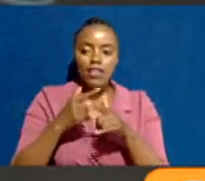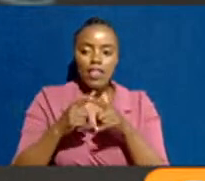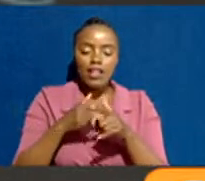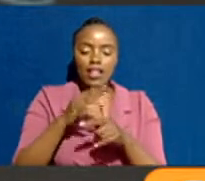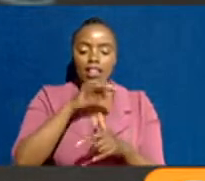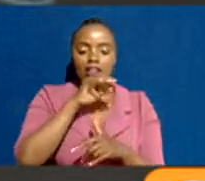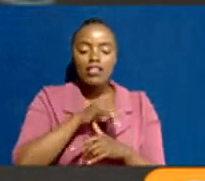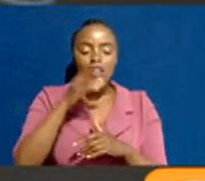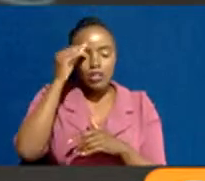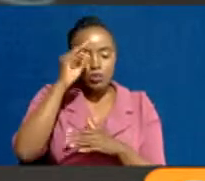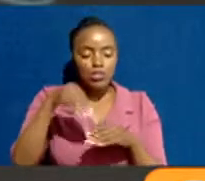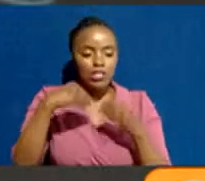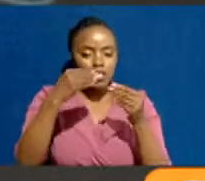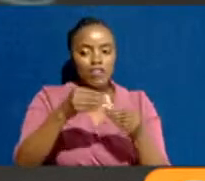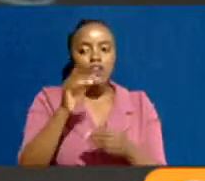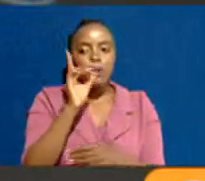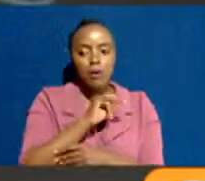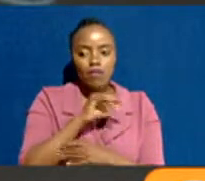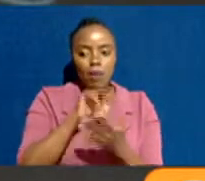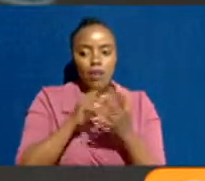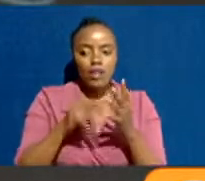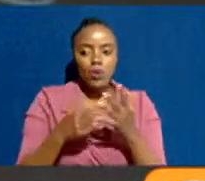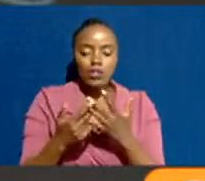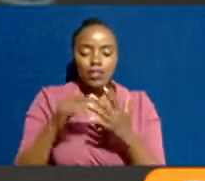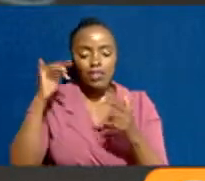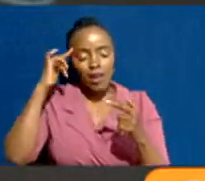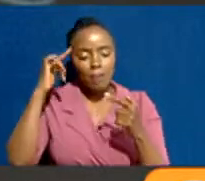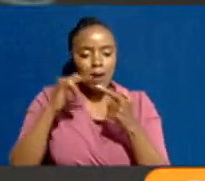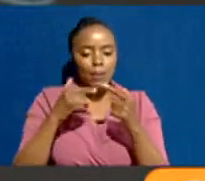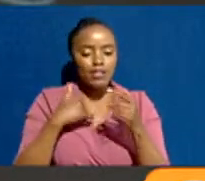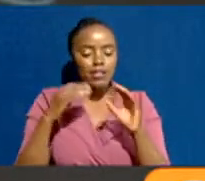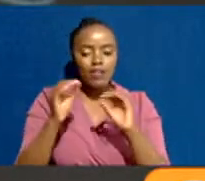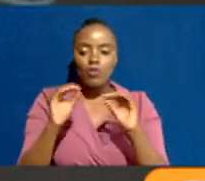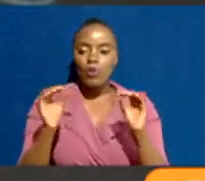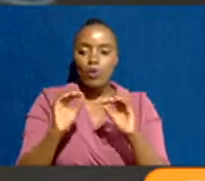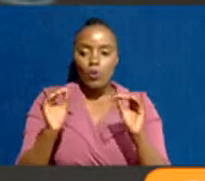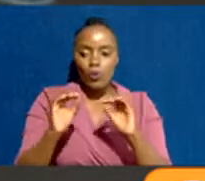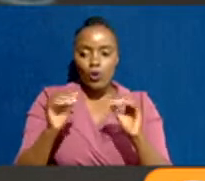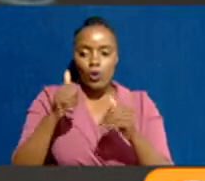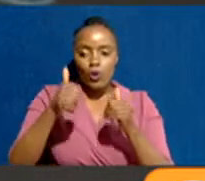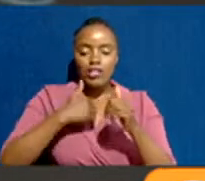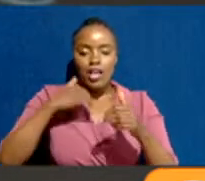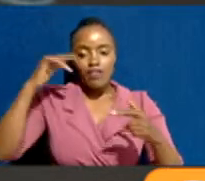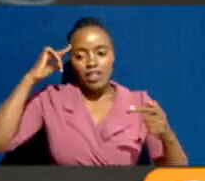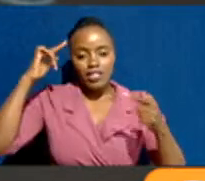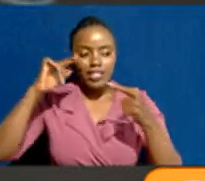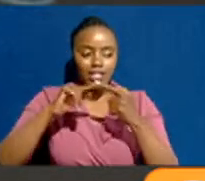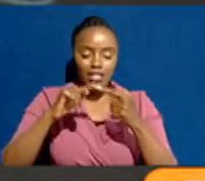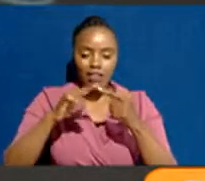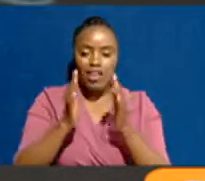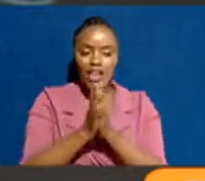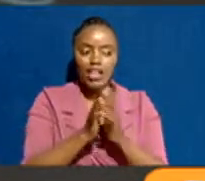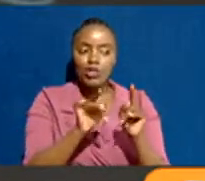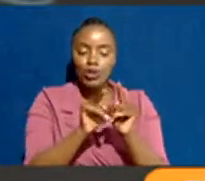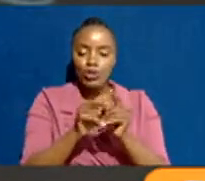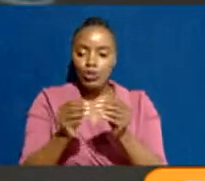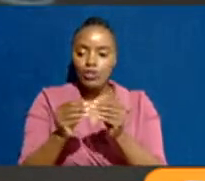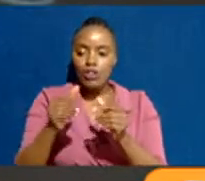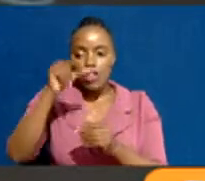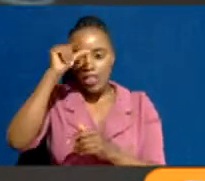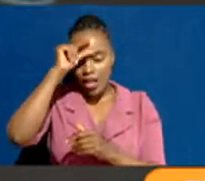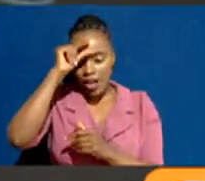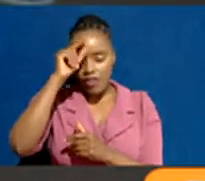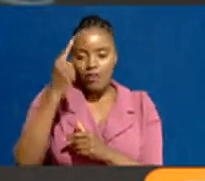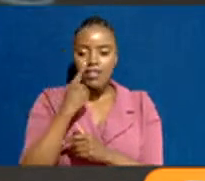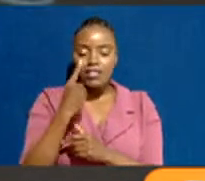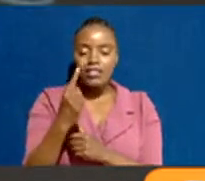and daughters to take to school. So it was defeating the whole purpose for which it was intended. Yeah. Yeah. And so the government did not